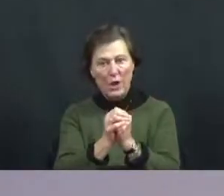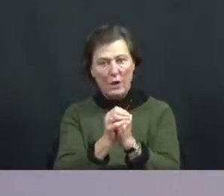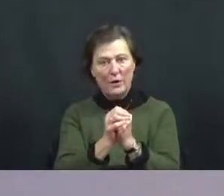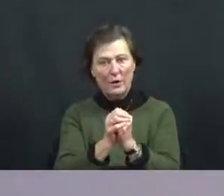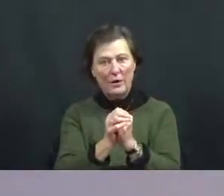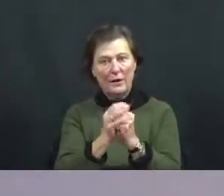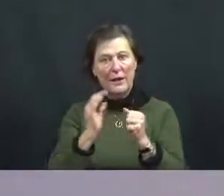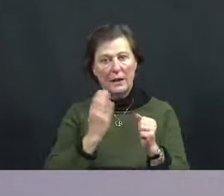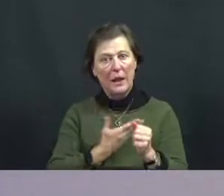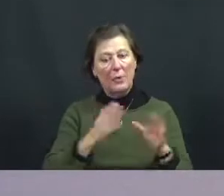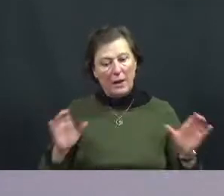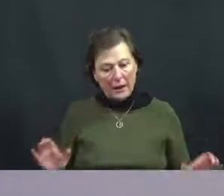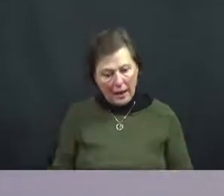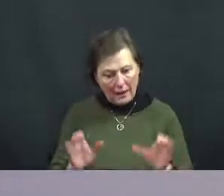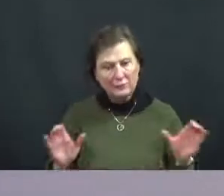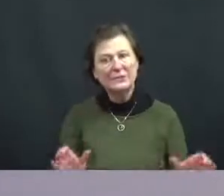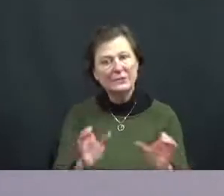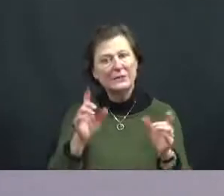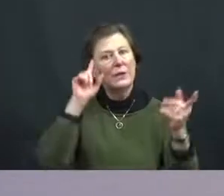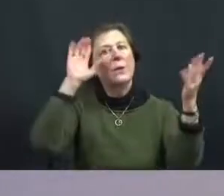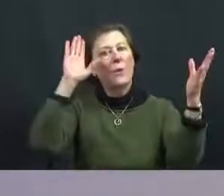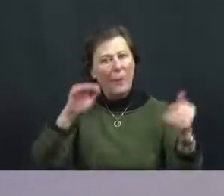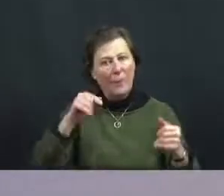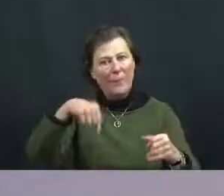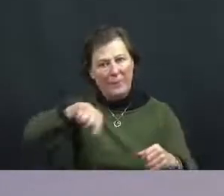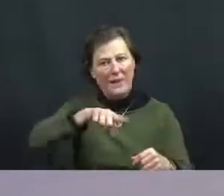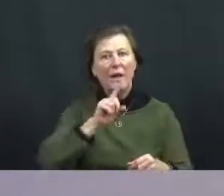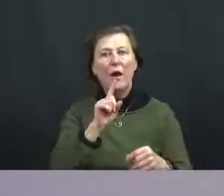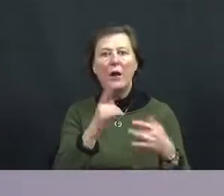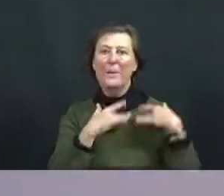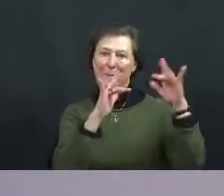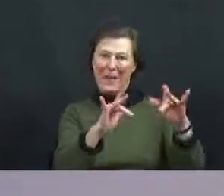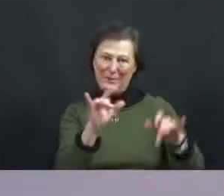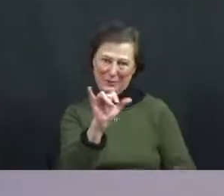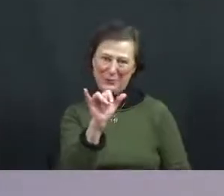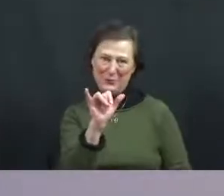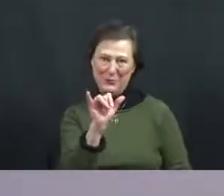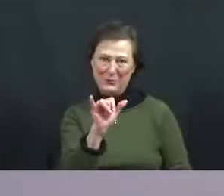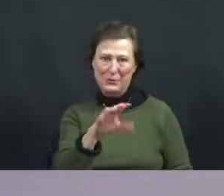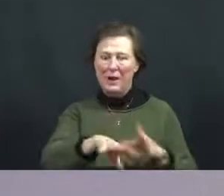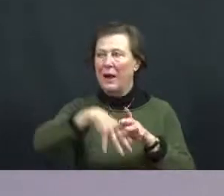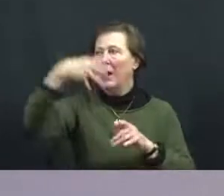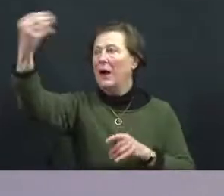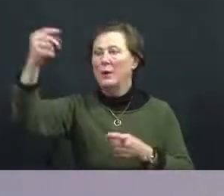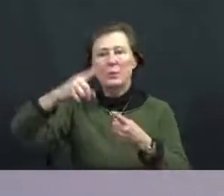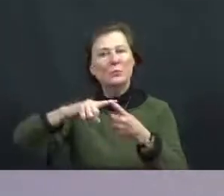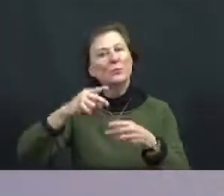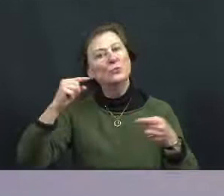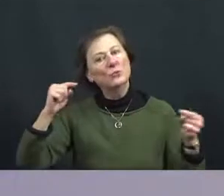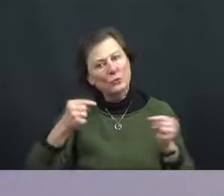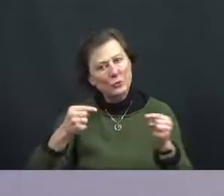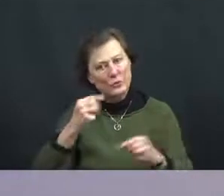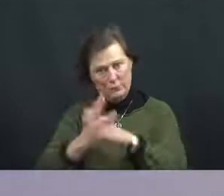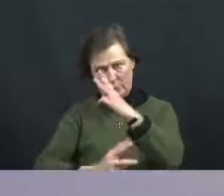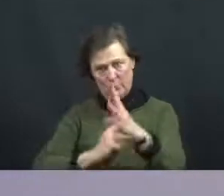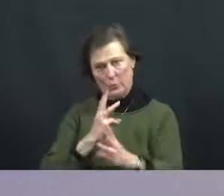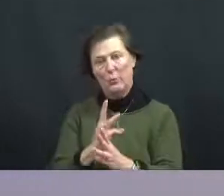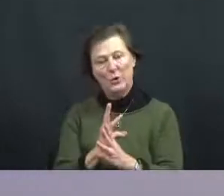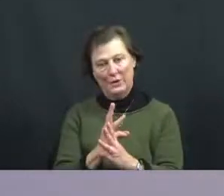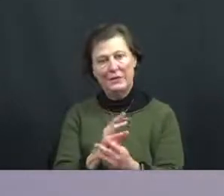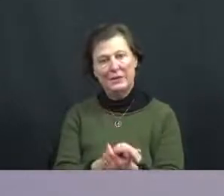our actions and deeds. May they be compassionate too, out into a hurting world.